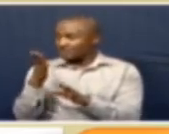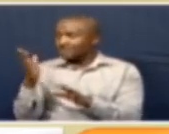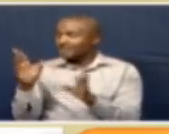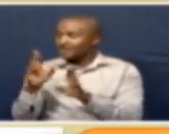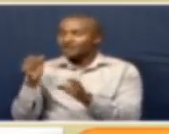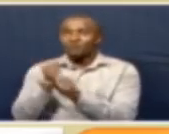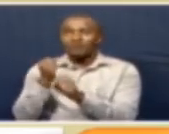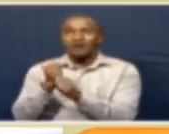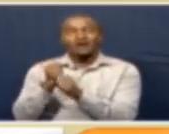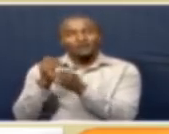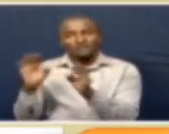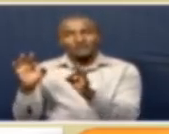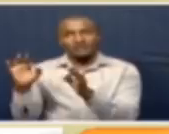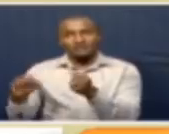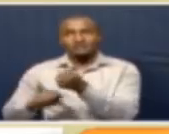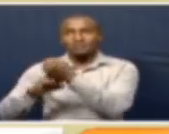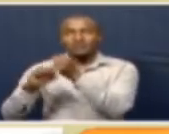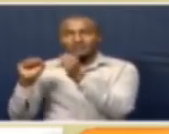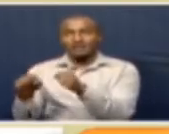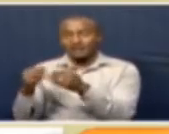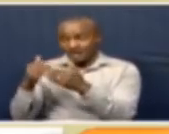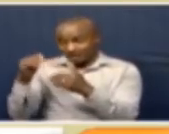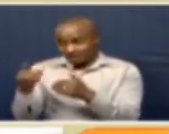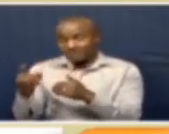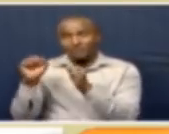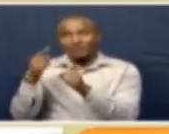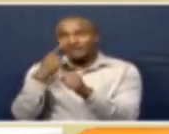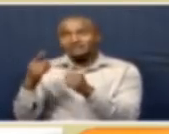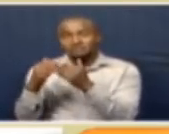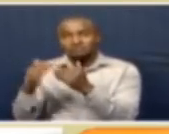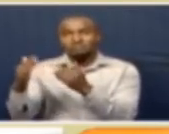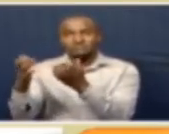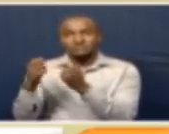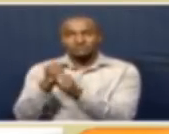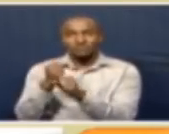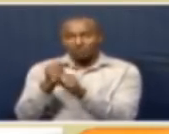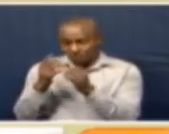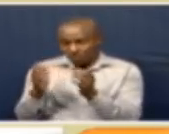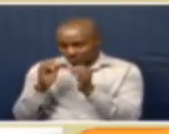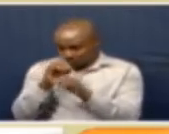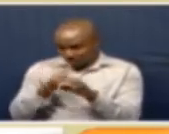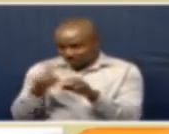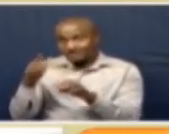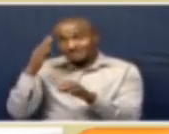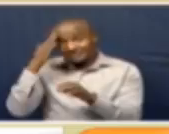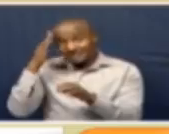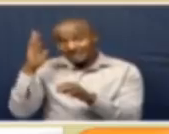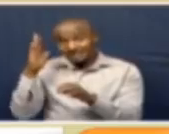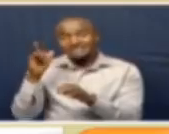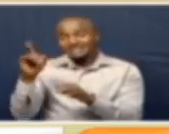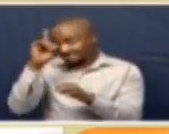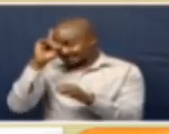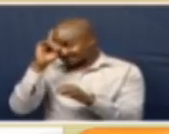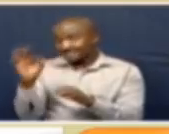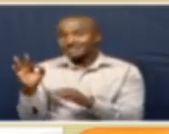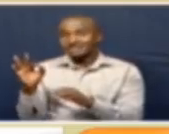work pro bono. They'll give you help. And then after that, we can see what we'll do when these people realize these people are actually serious. Because,